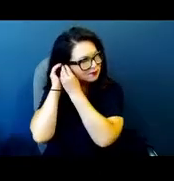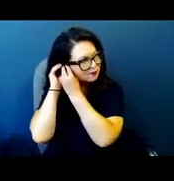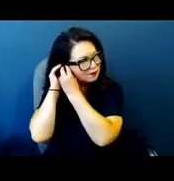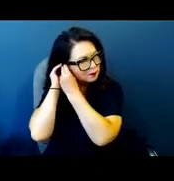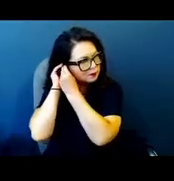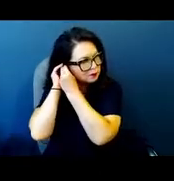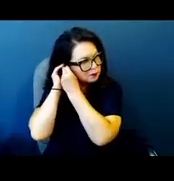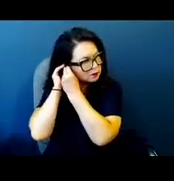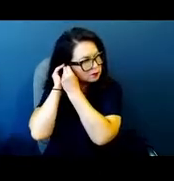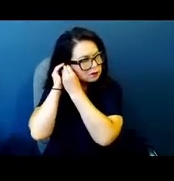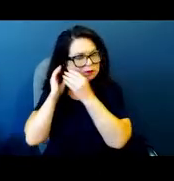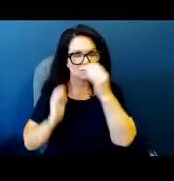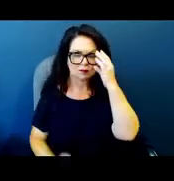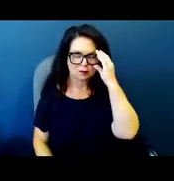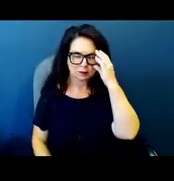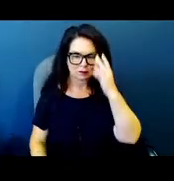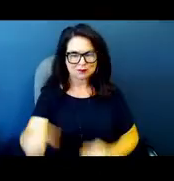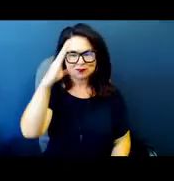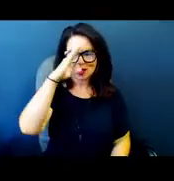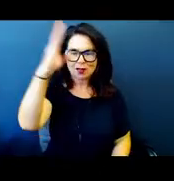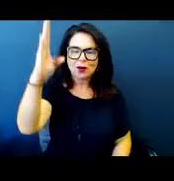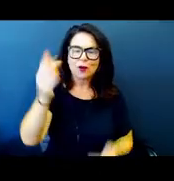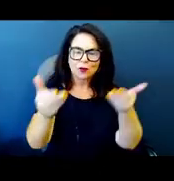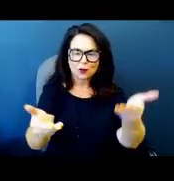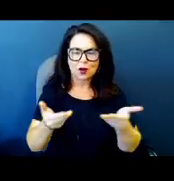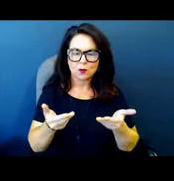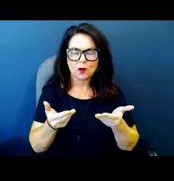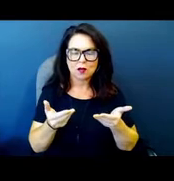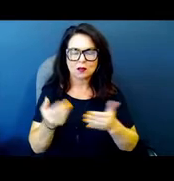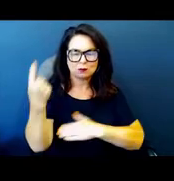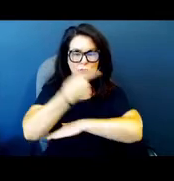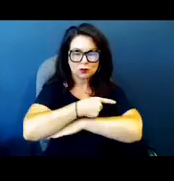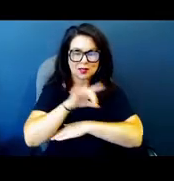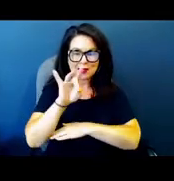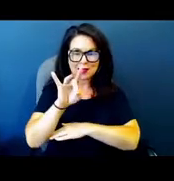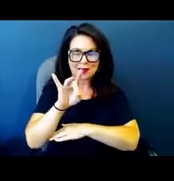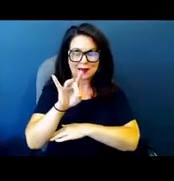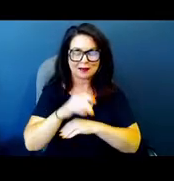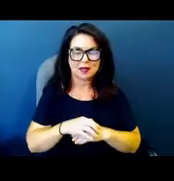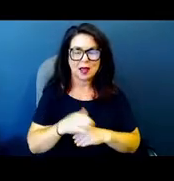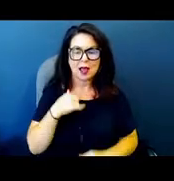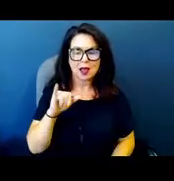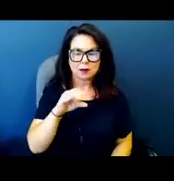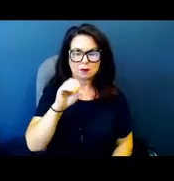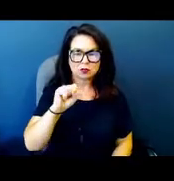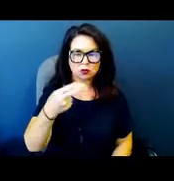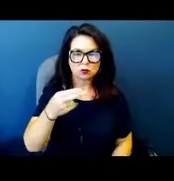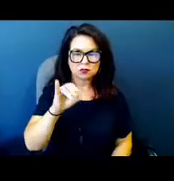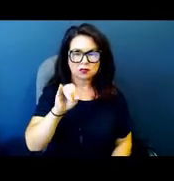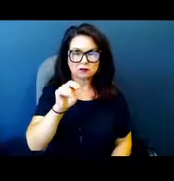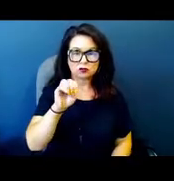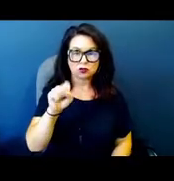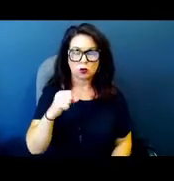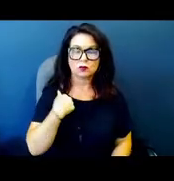Hello, and welcome to Day 8 of the Ability event. I'm Joseph Jones. I'll be your host for today, and I'd like to welcome you